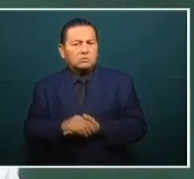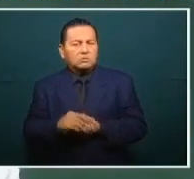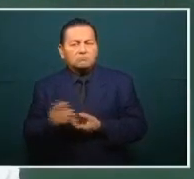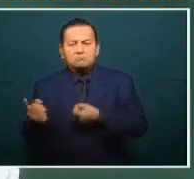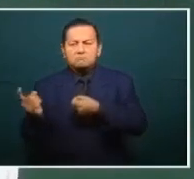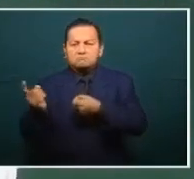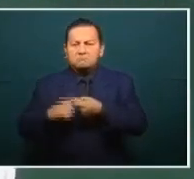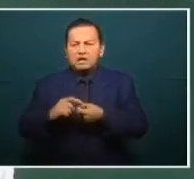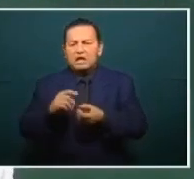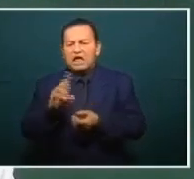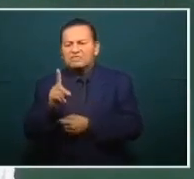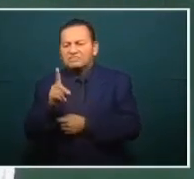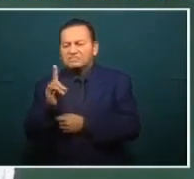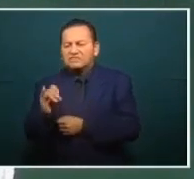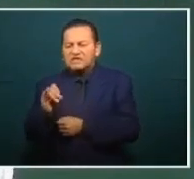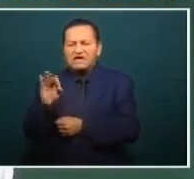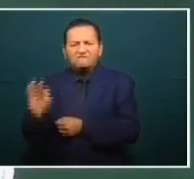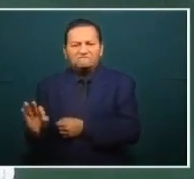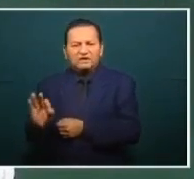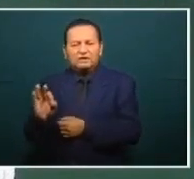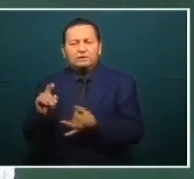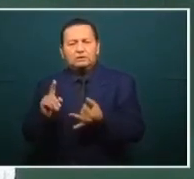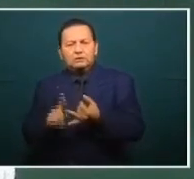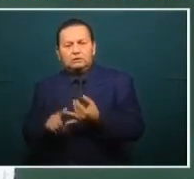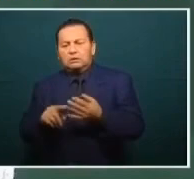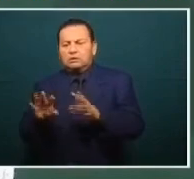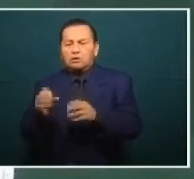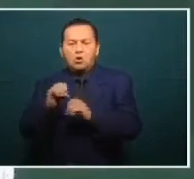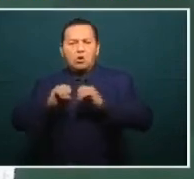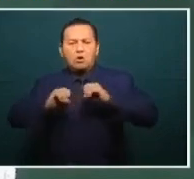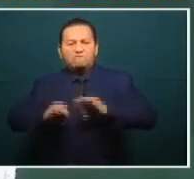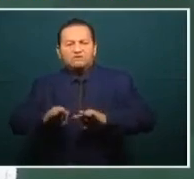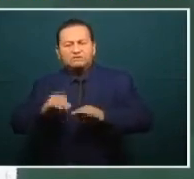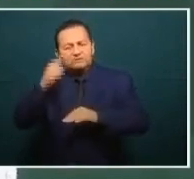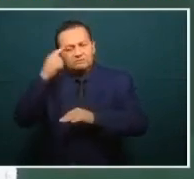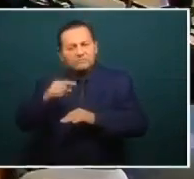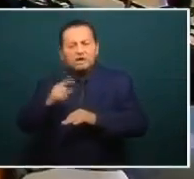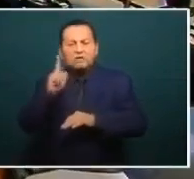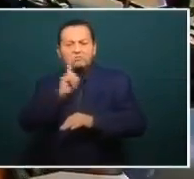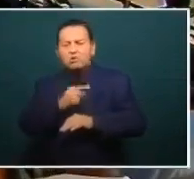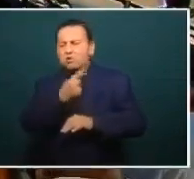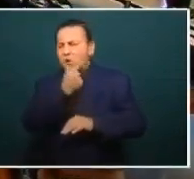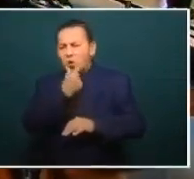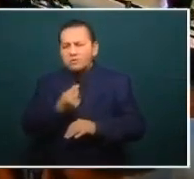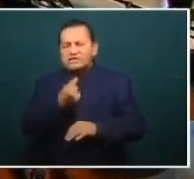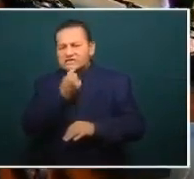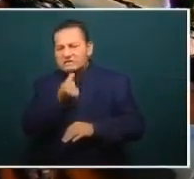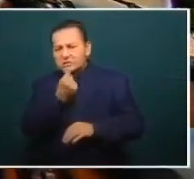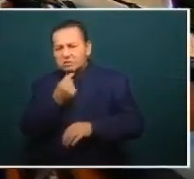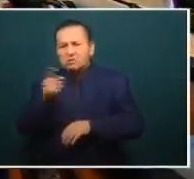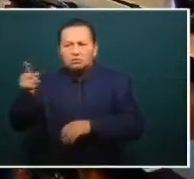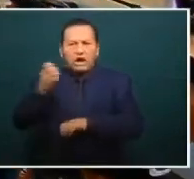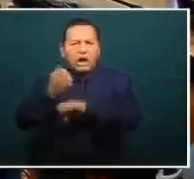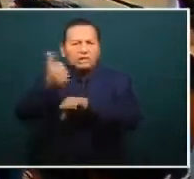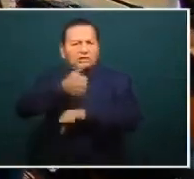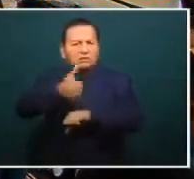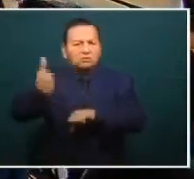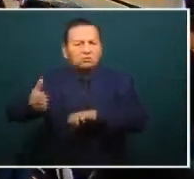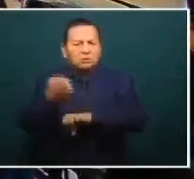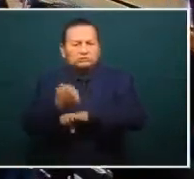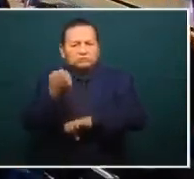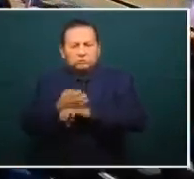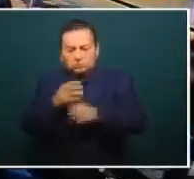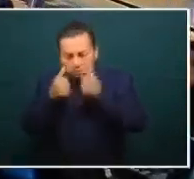They are participating. Las oficinas de atención a niñas, a niños de los estados, the